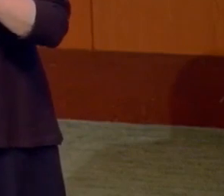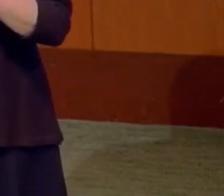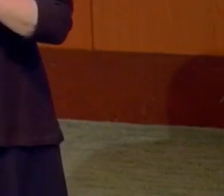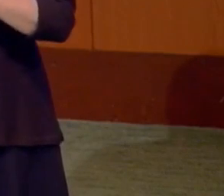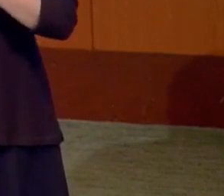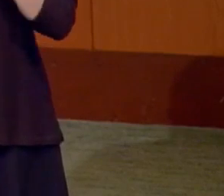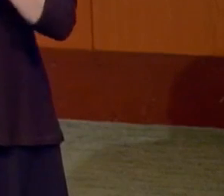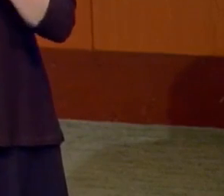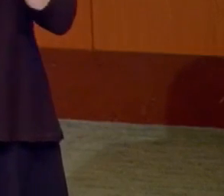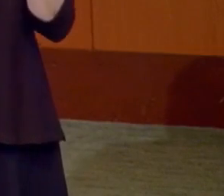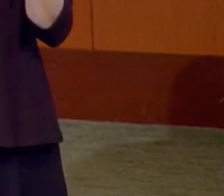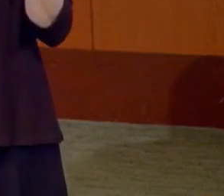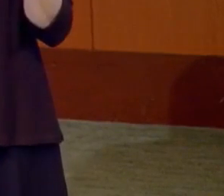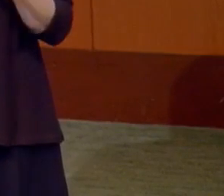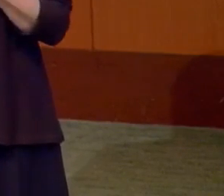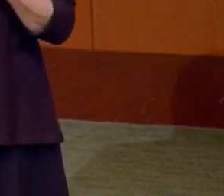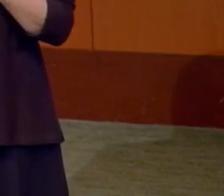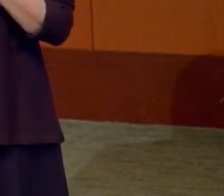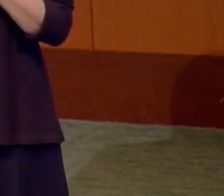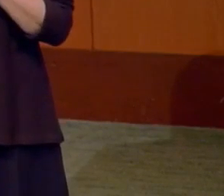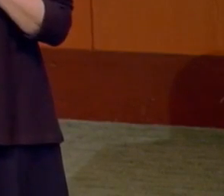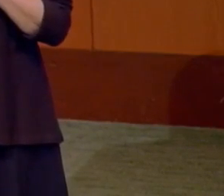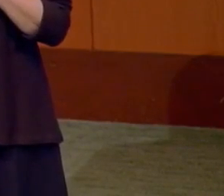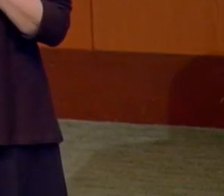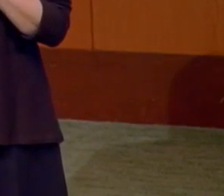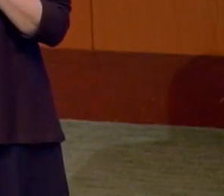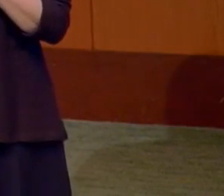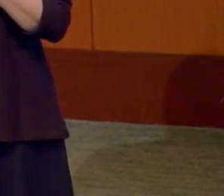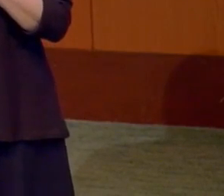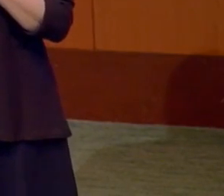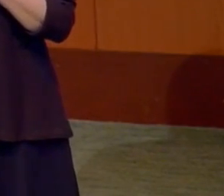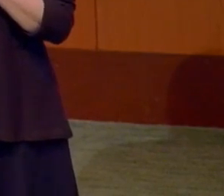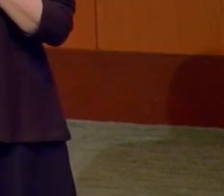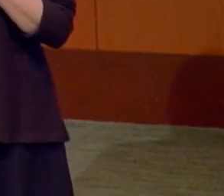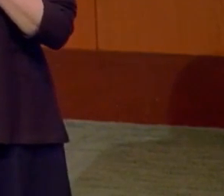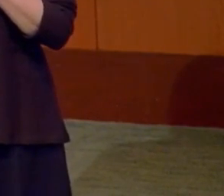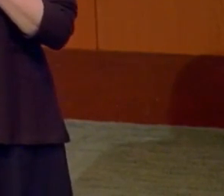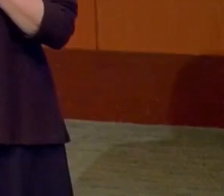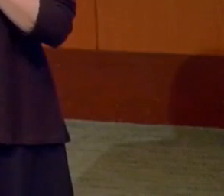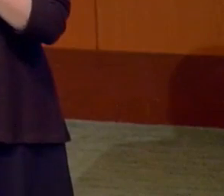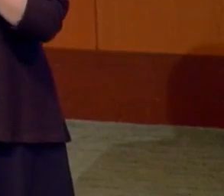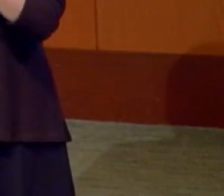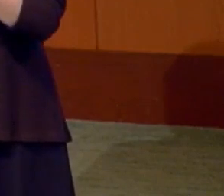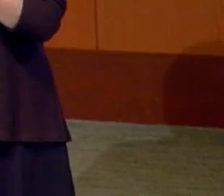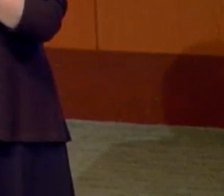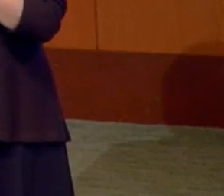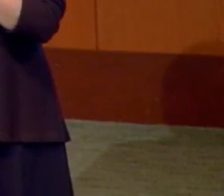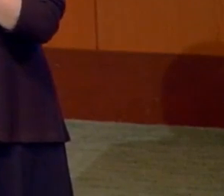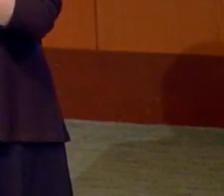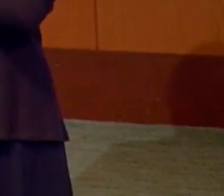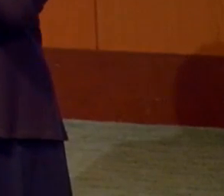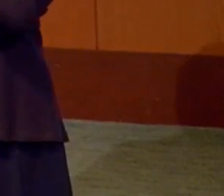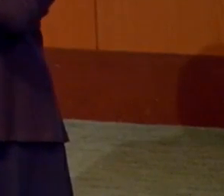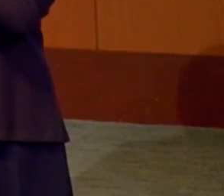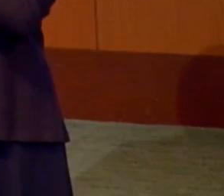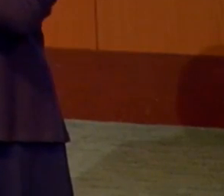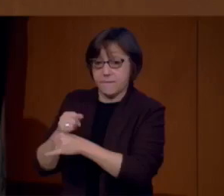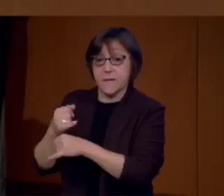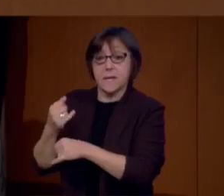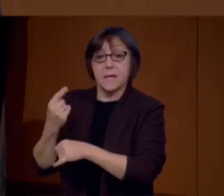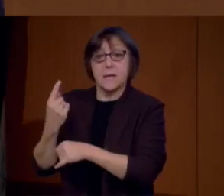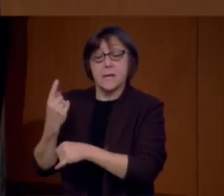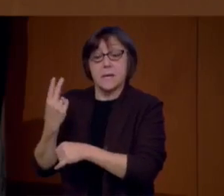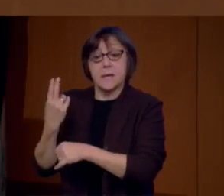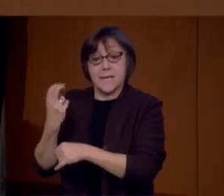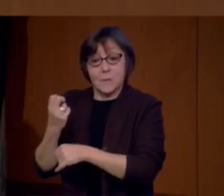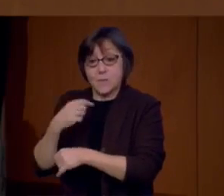don't know until I try them. So when he was at the Iowa School for the Deaf, he was told, when he was in